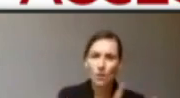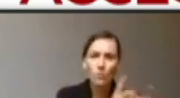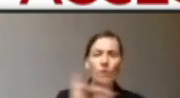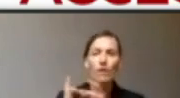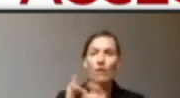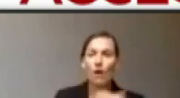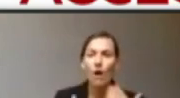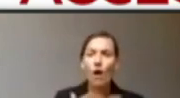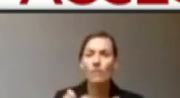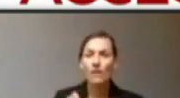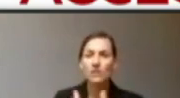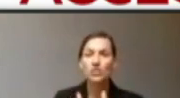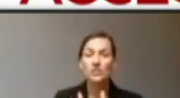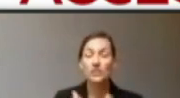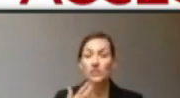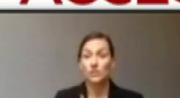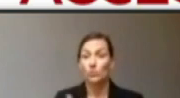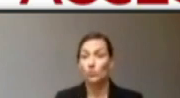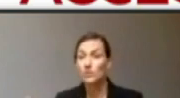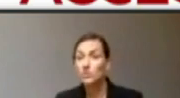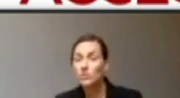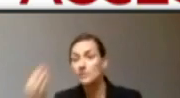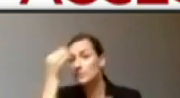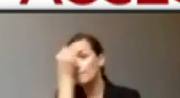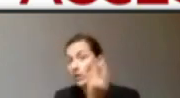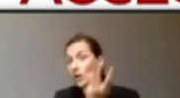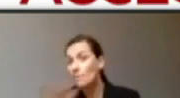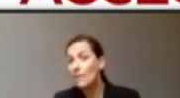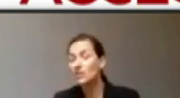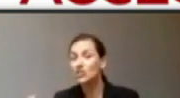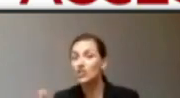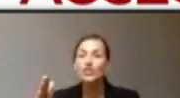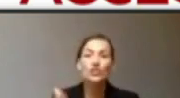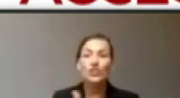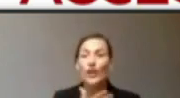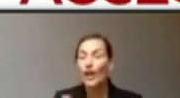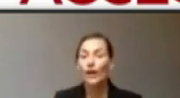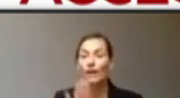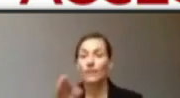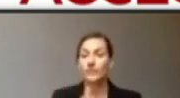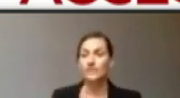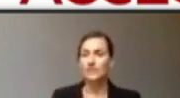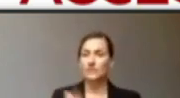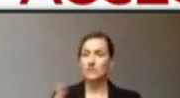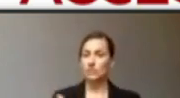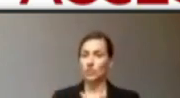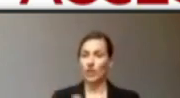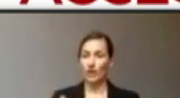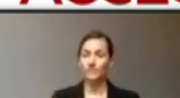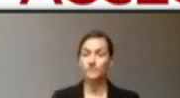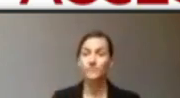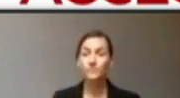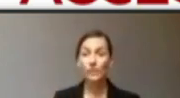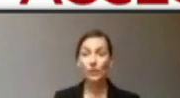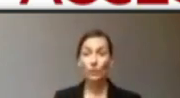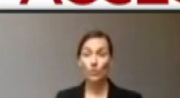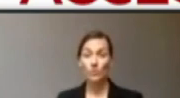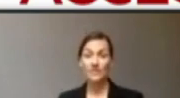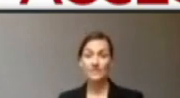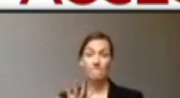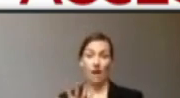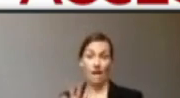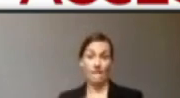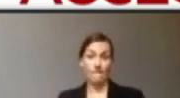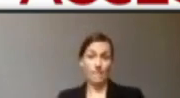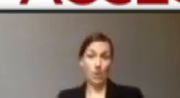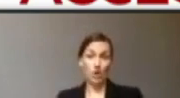agencies that can share resources and share findings and share skills. And through these 5 partners, we